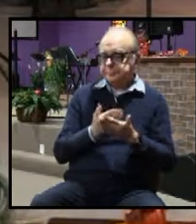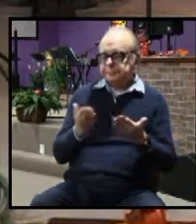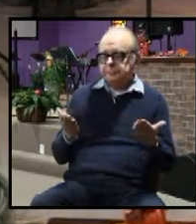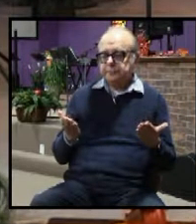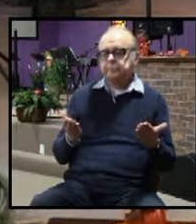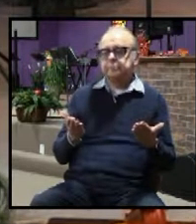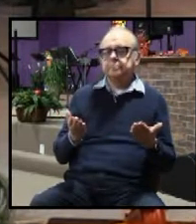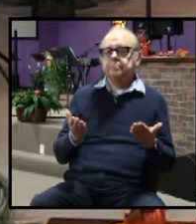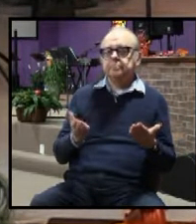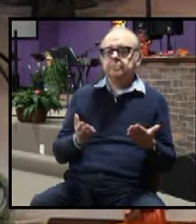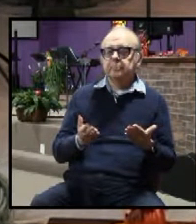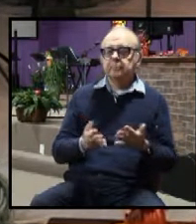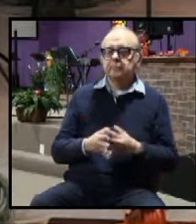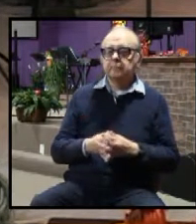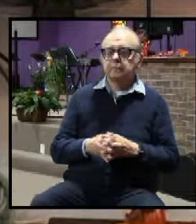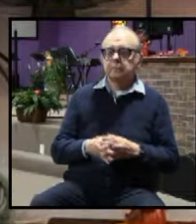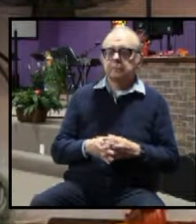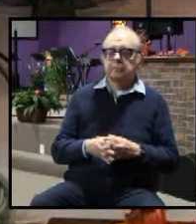tell you something.